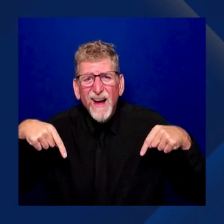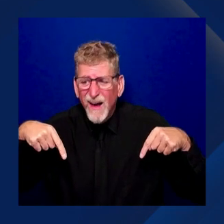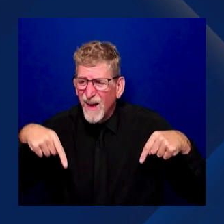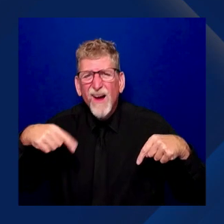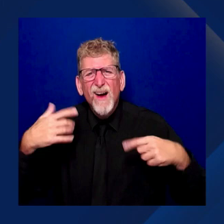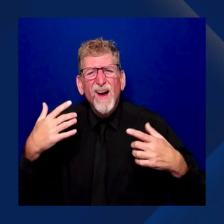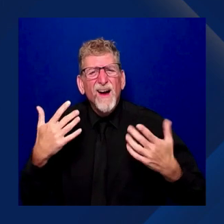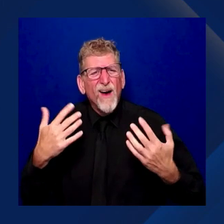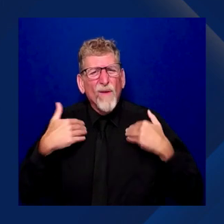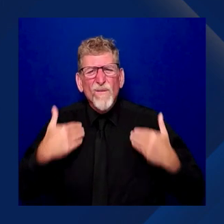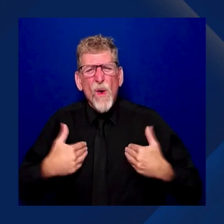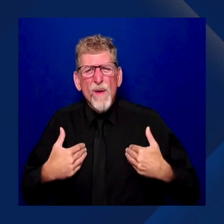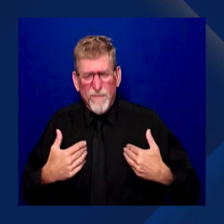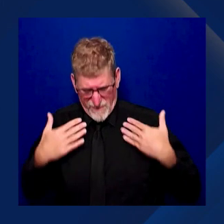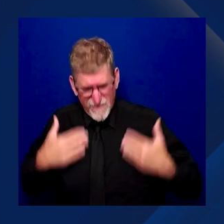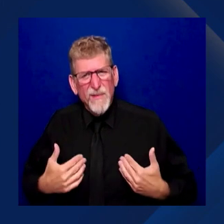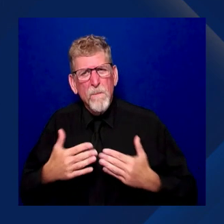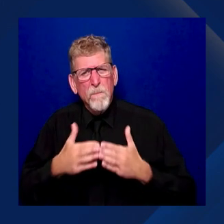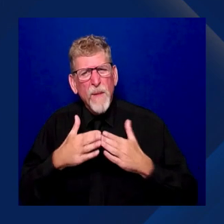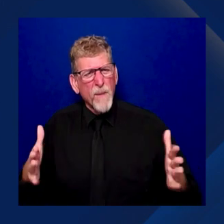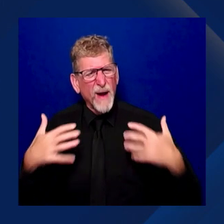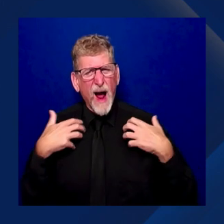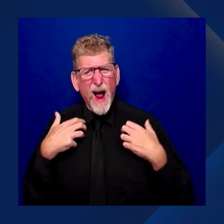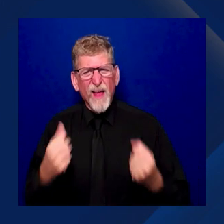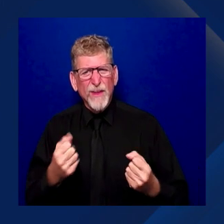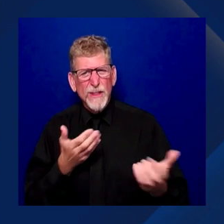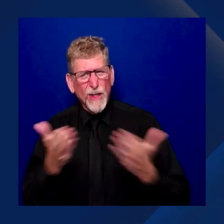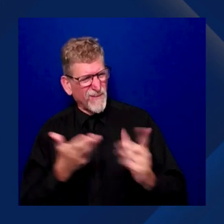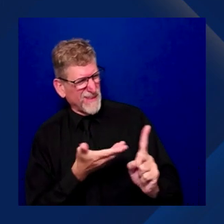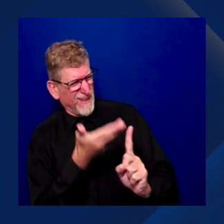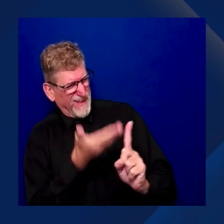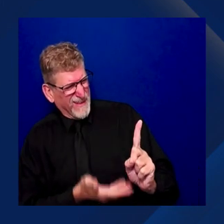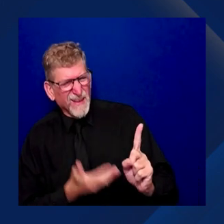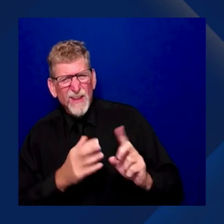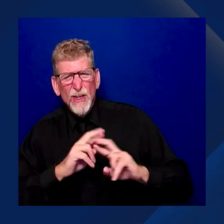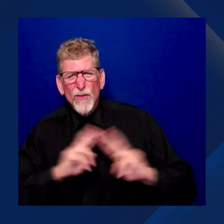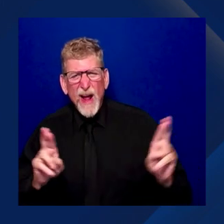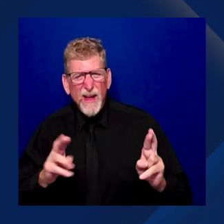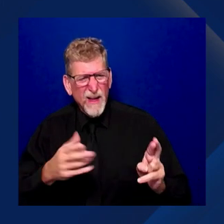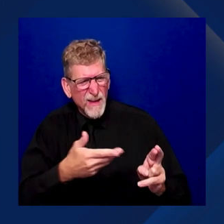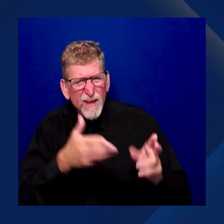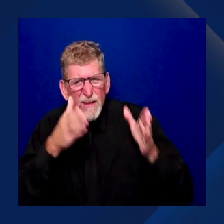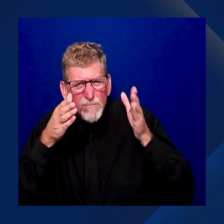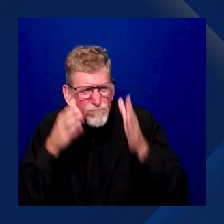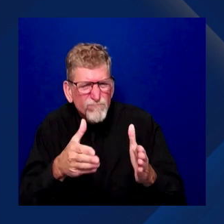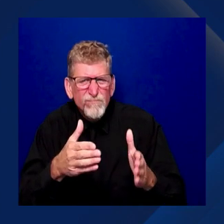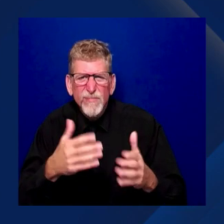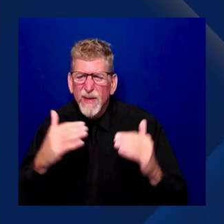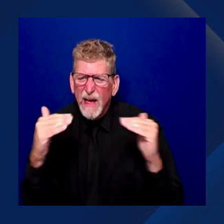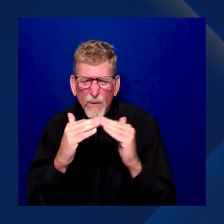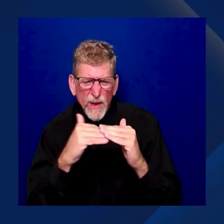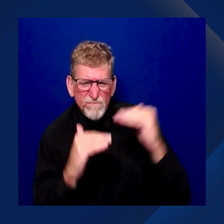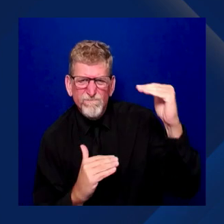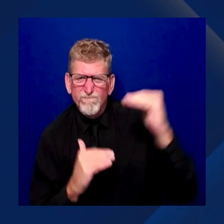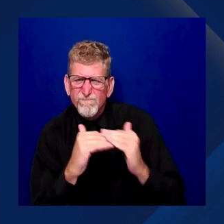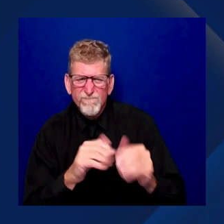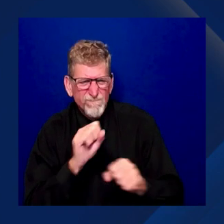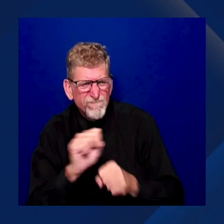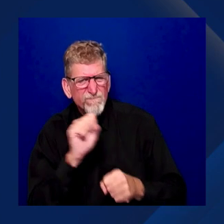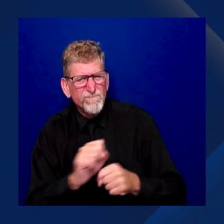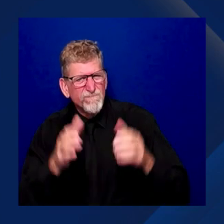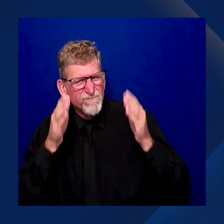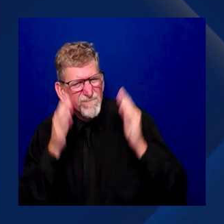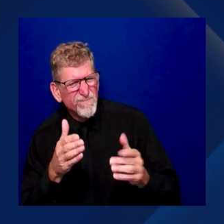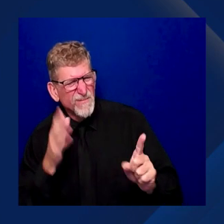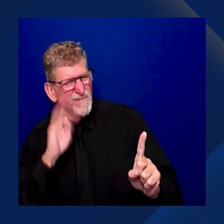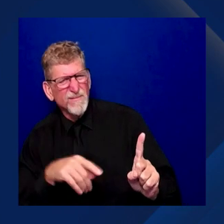ending health disparities? And I knew that if I won my race in Congress, that this would be an issue that I'd want to work on. And so I'm so